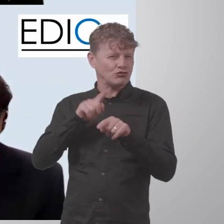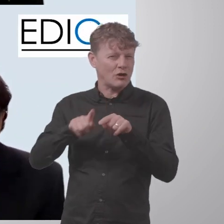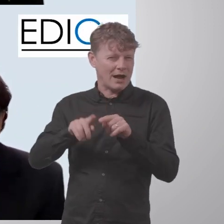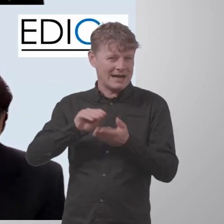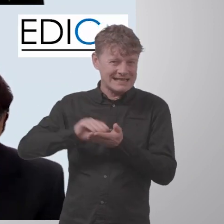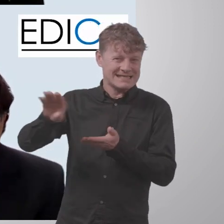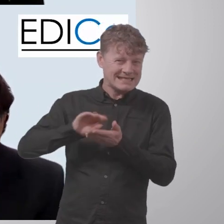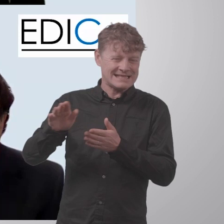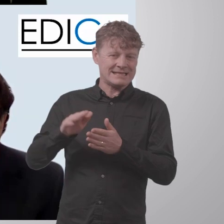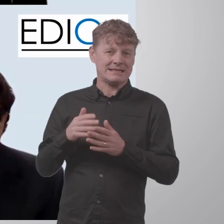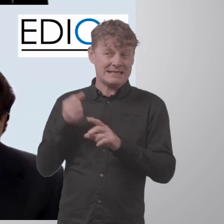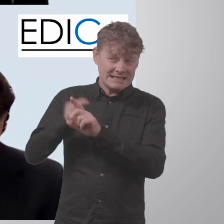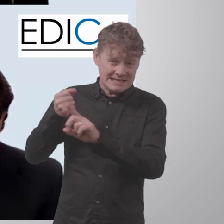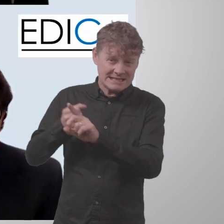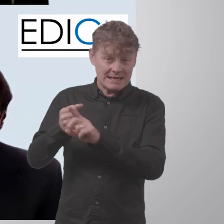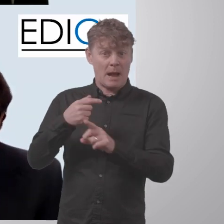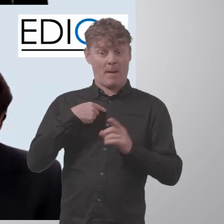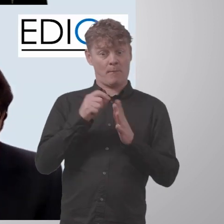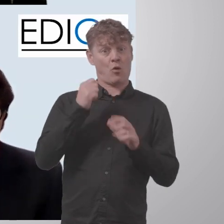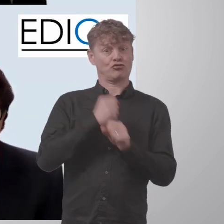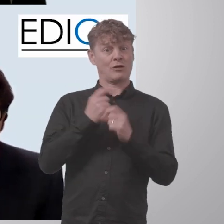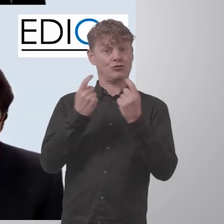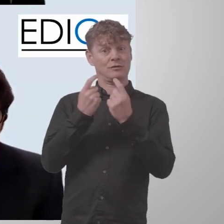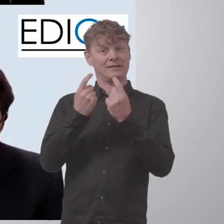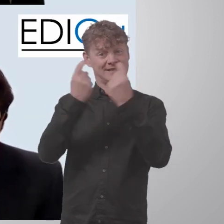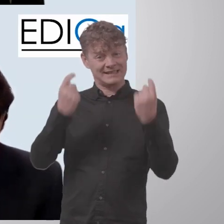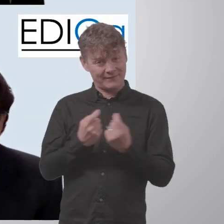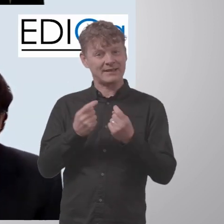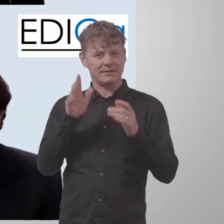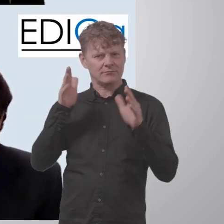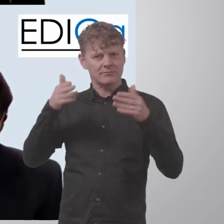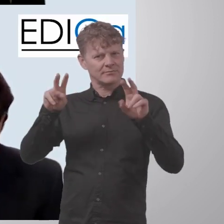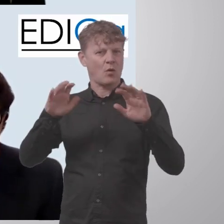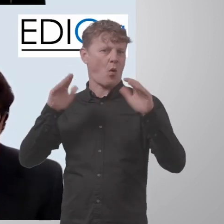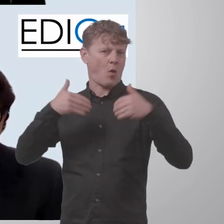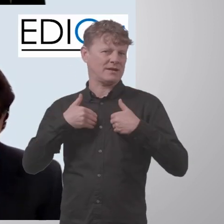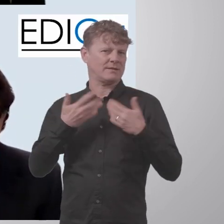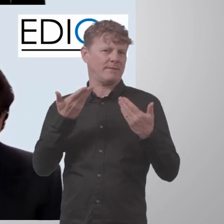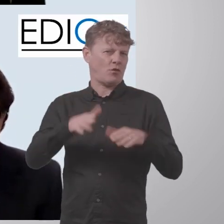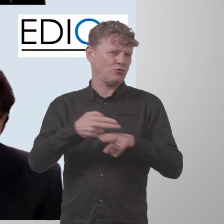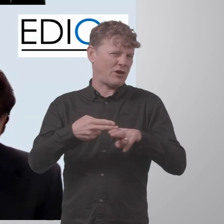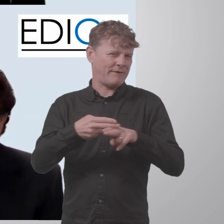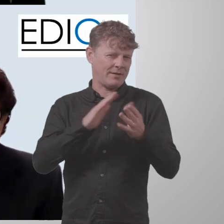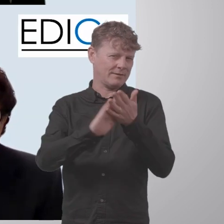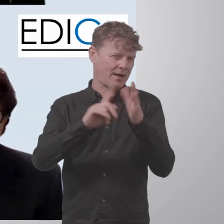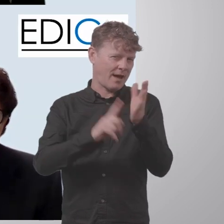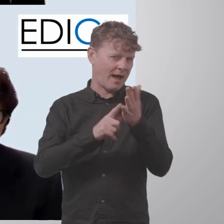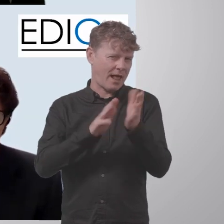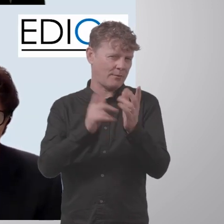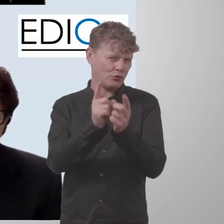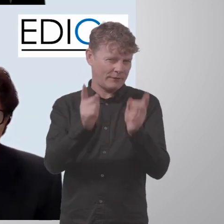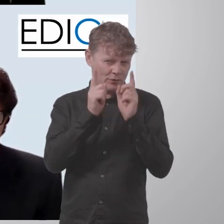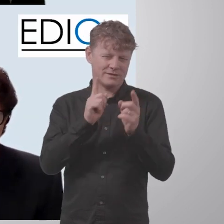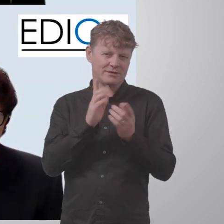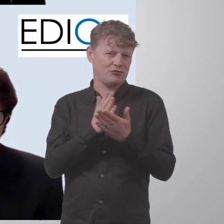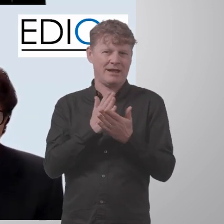postgraduate certificate in autism at Sheffield Hallam University to satisfy my own parental and individual kind of curiosity about